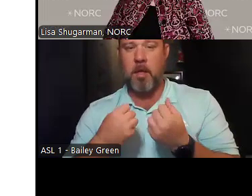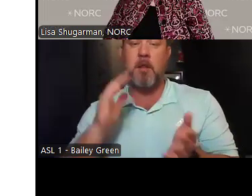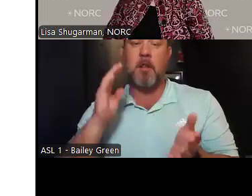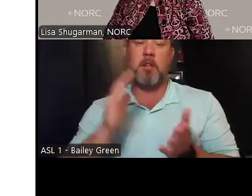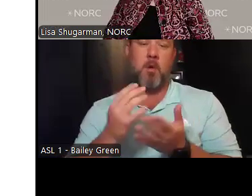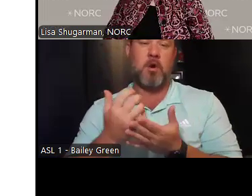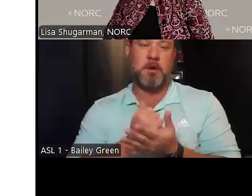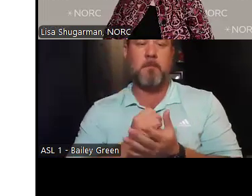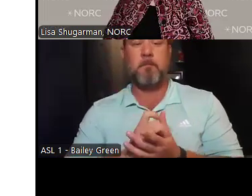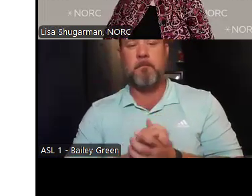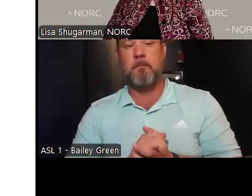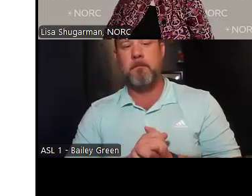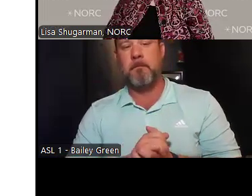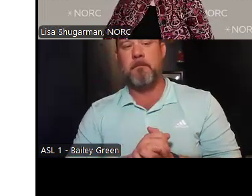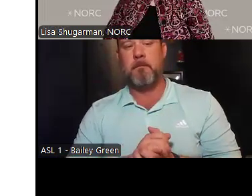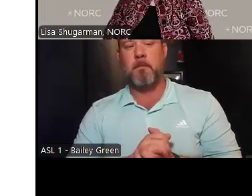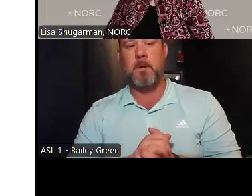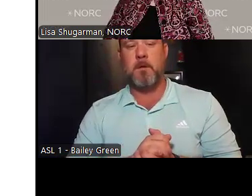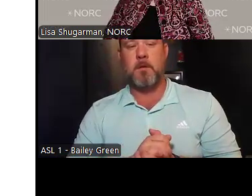assets. Next slide, please.